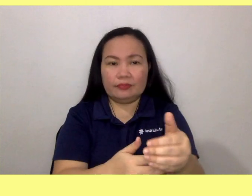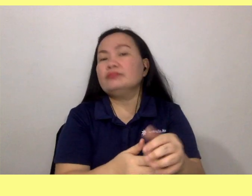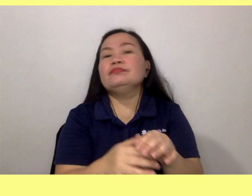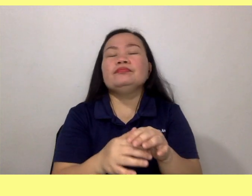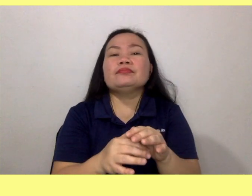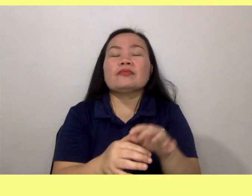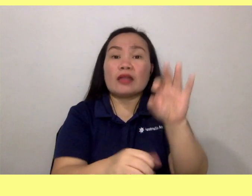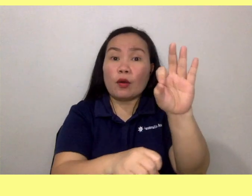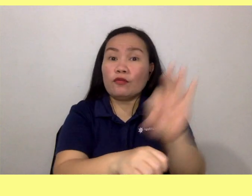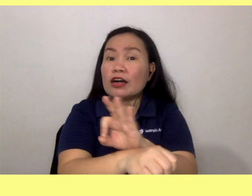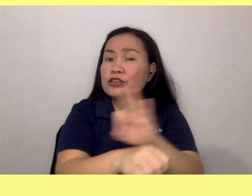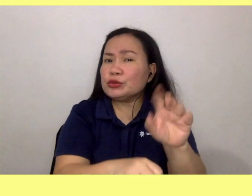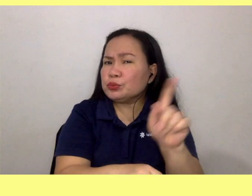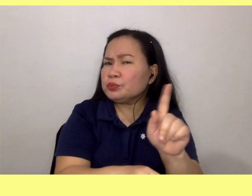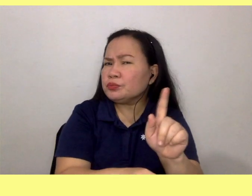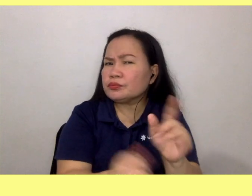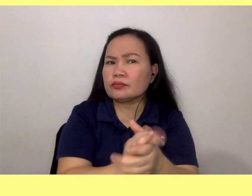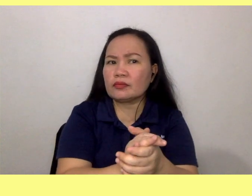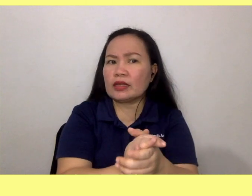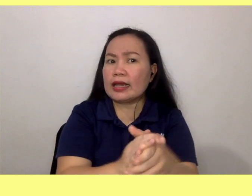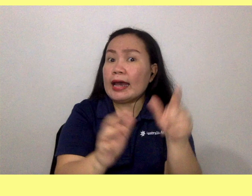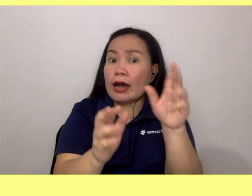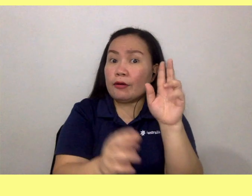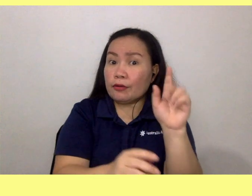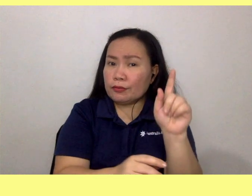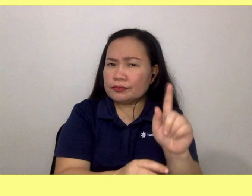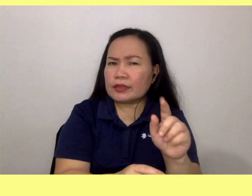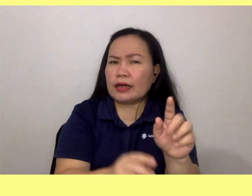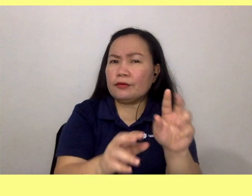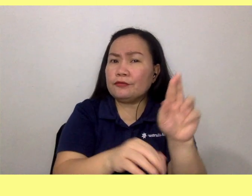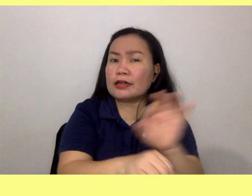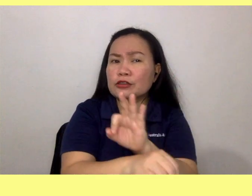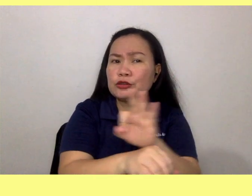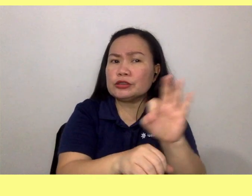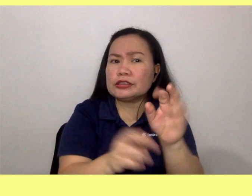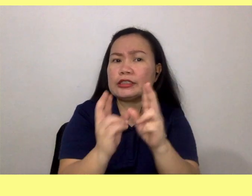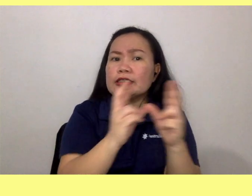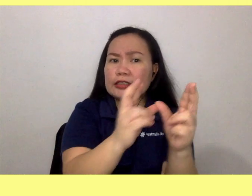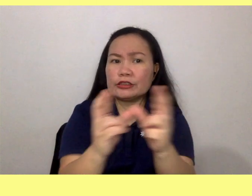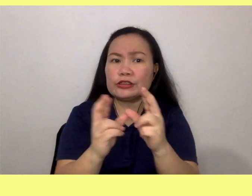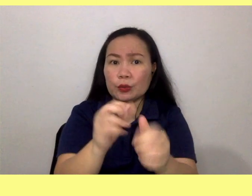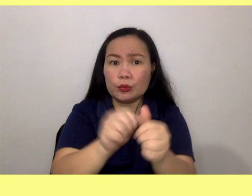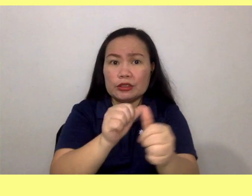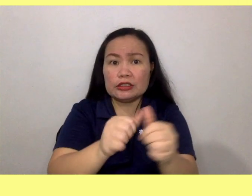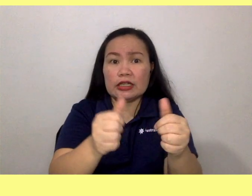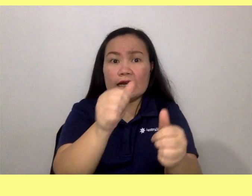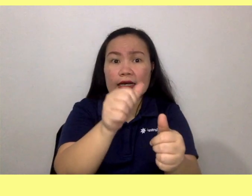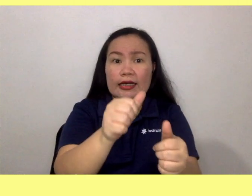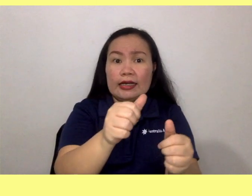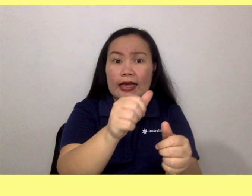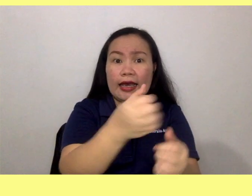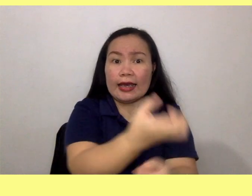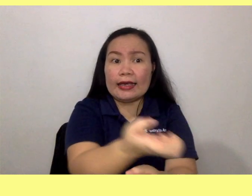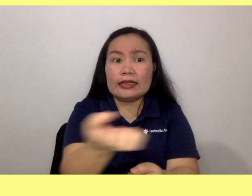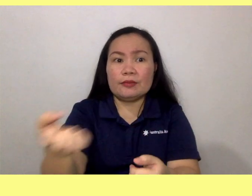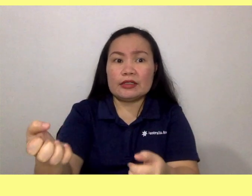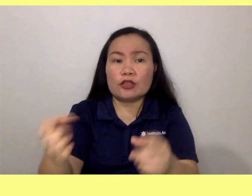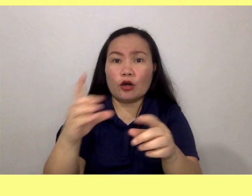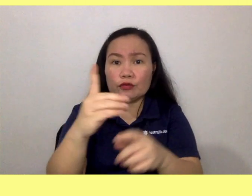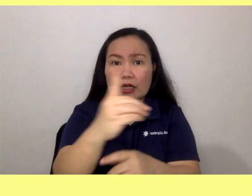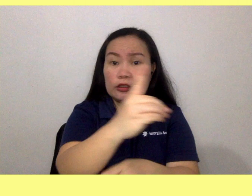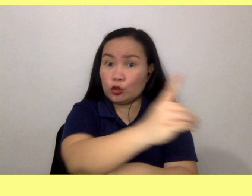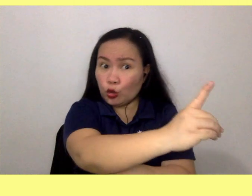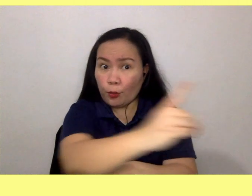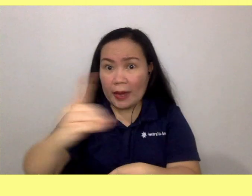Now, let's define what is a function. So, a function is a relation in which element of the domain is paired with exactly